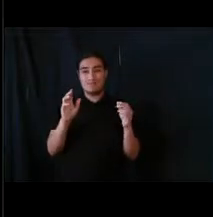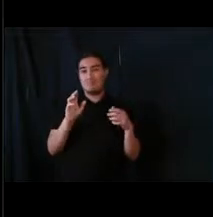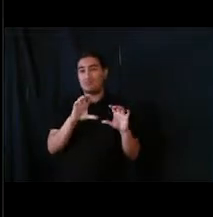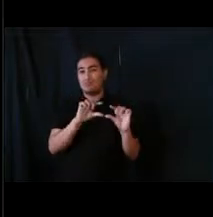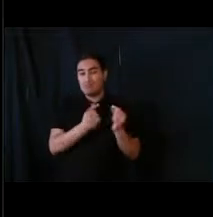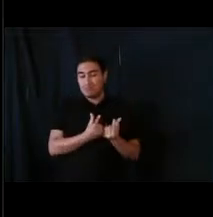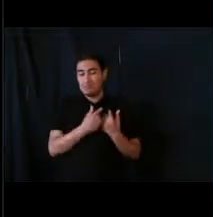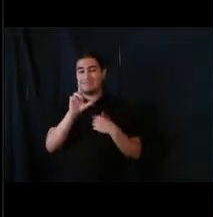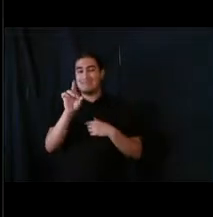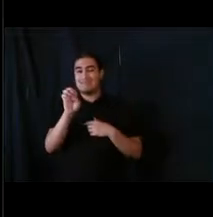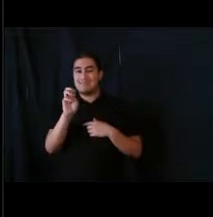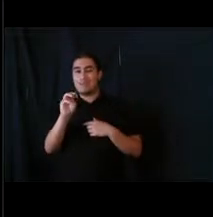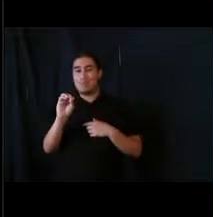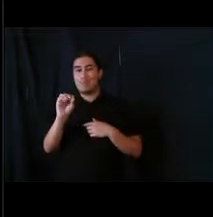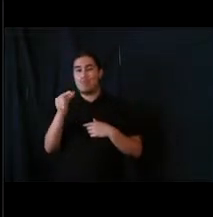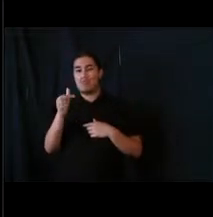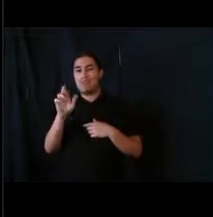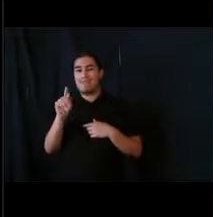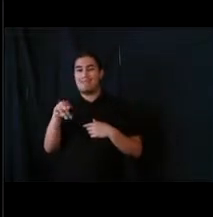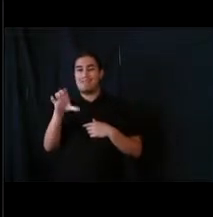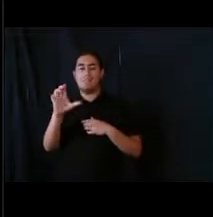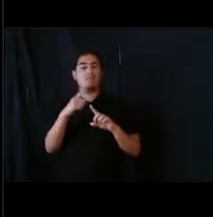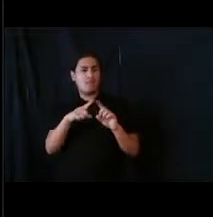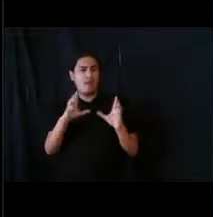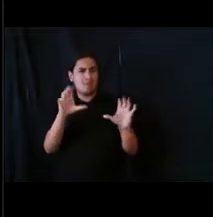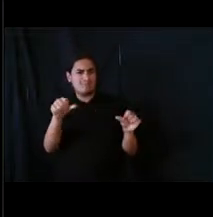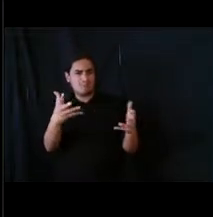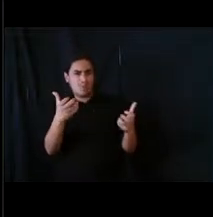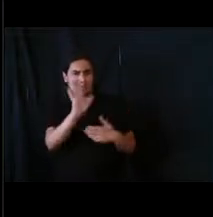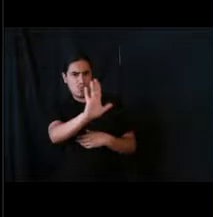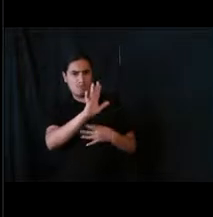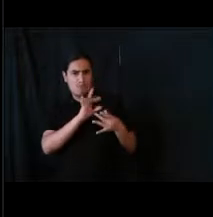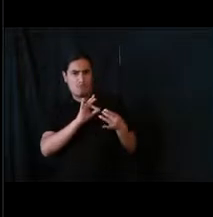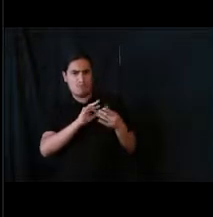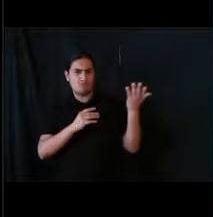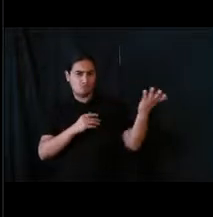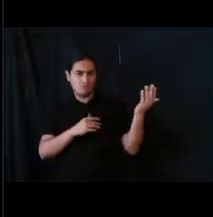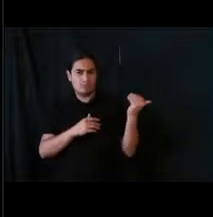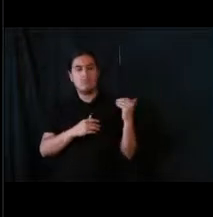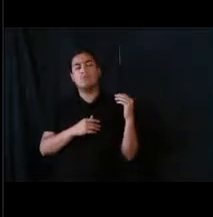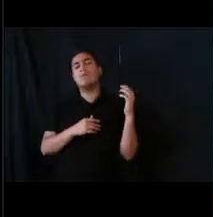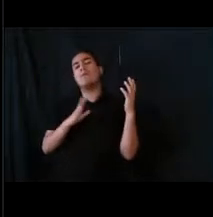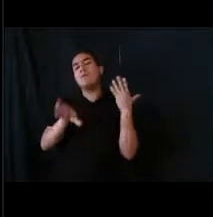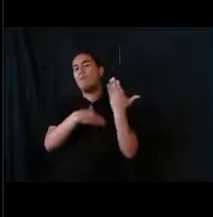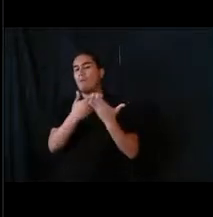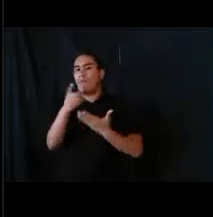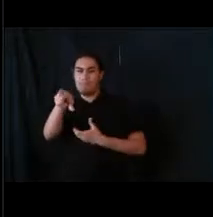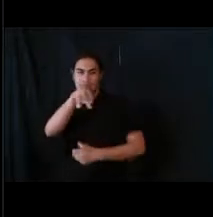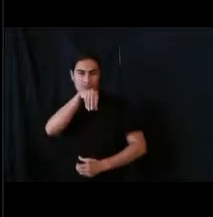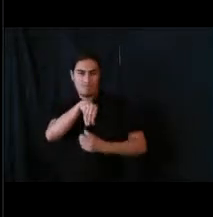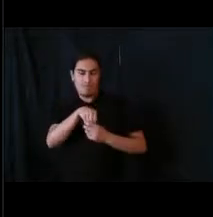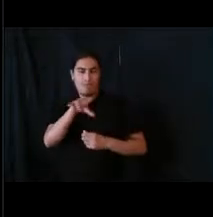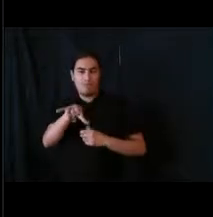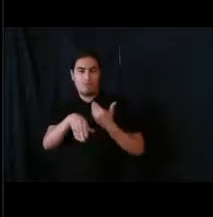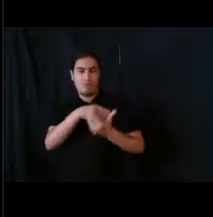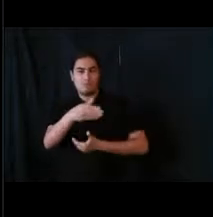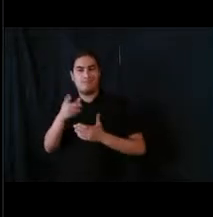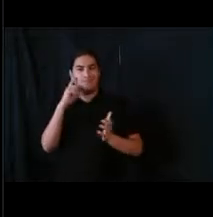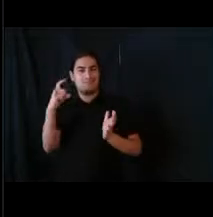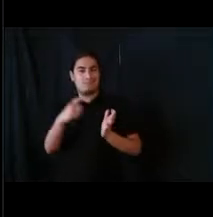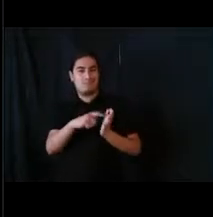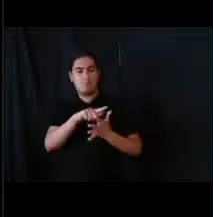but certainly um welcome your comments and um you know we we all need to be engaged in this and part of the process of identifying